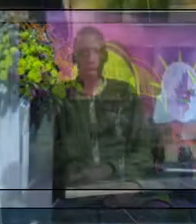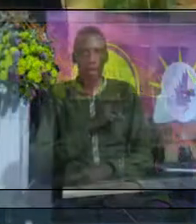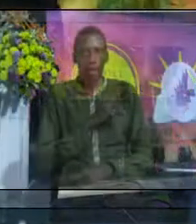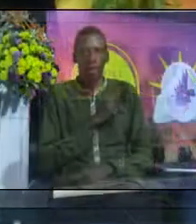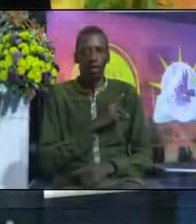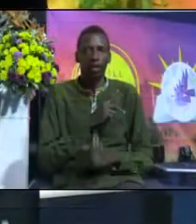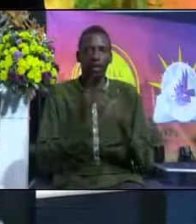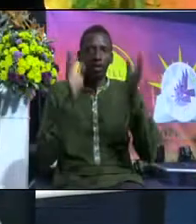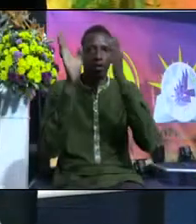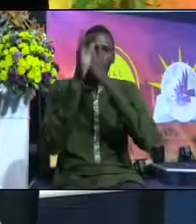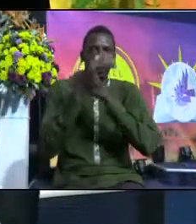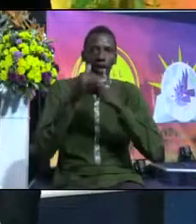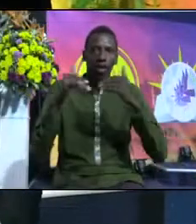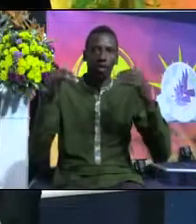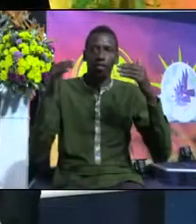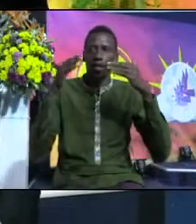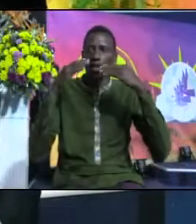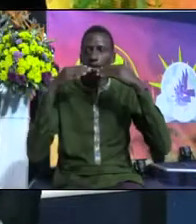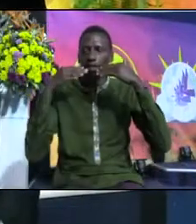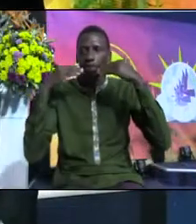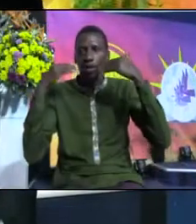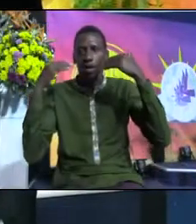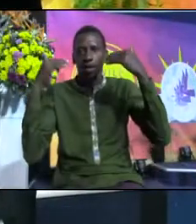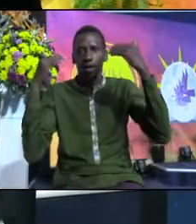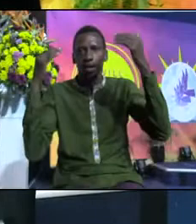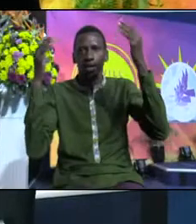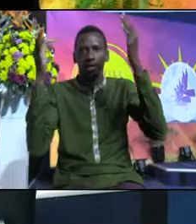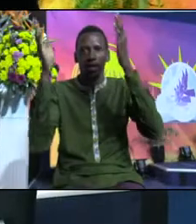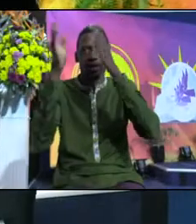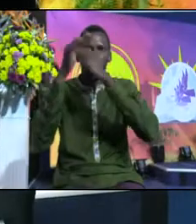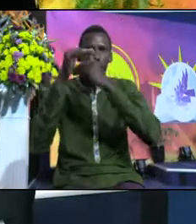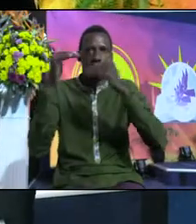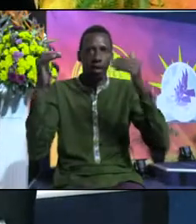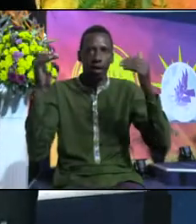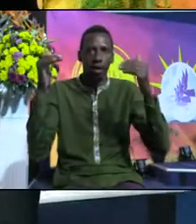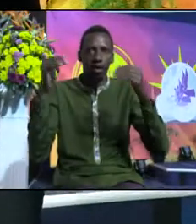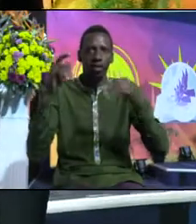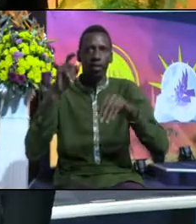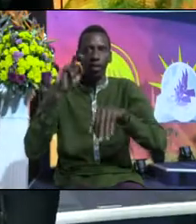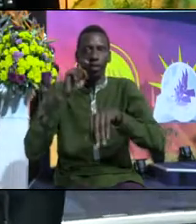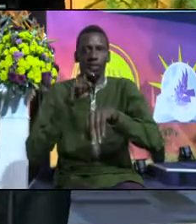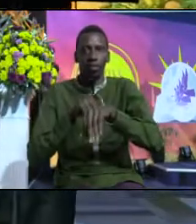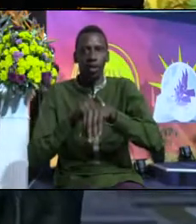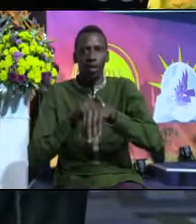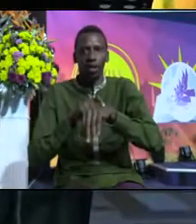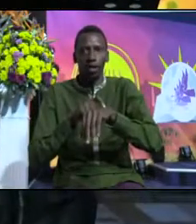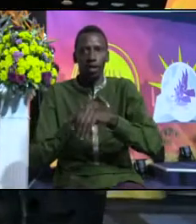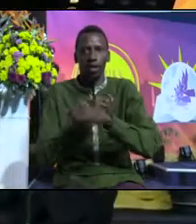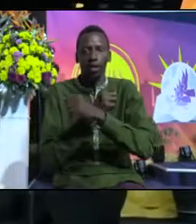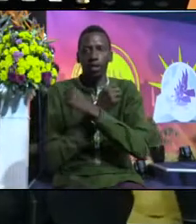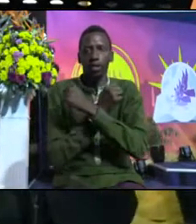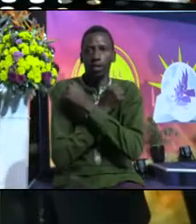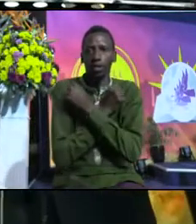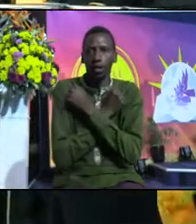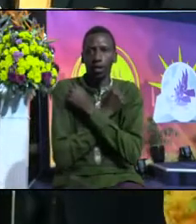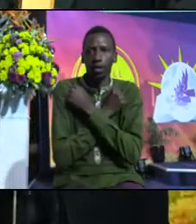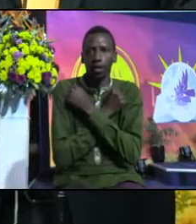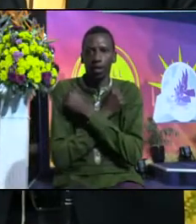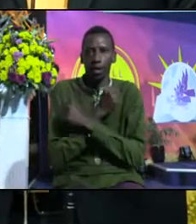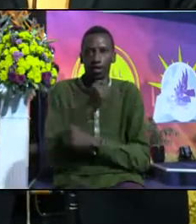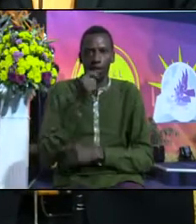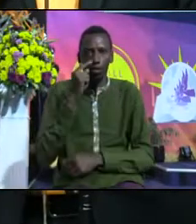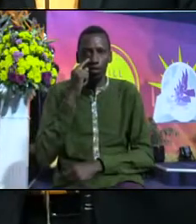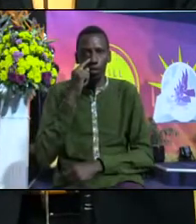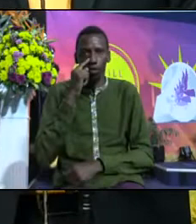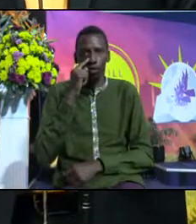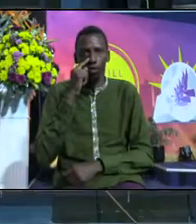home. Kindly heaven smiles above. Oh, yes. When there's